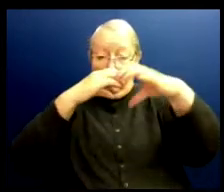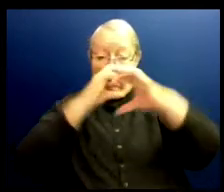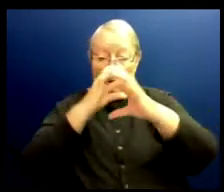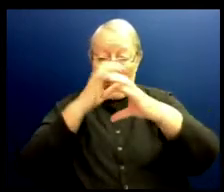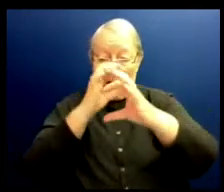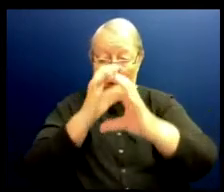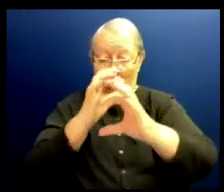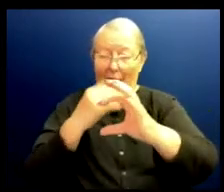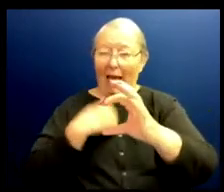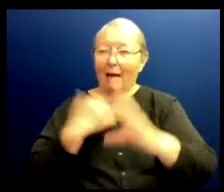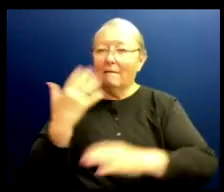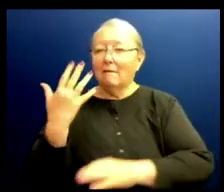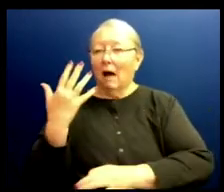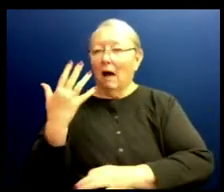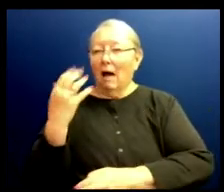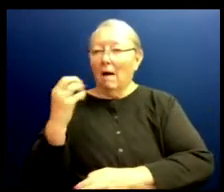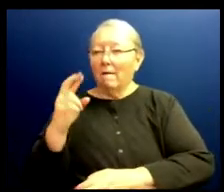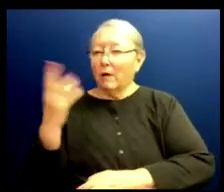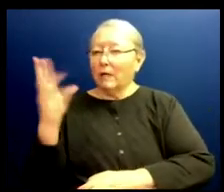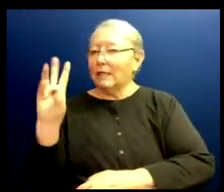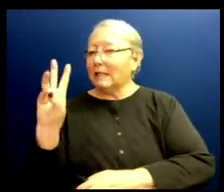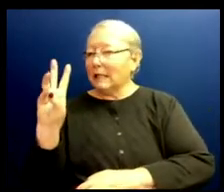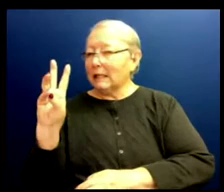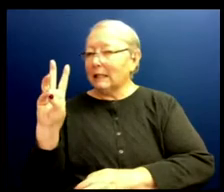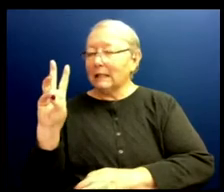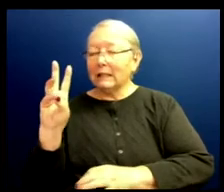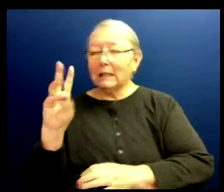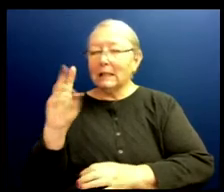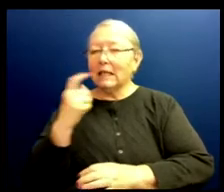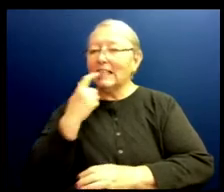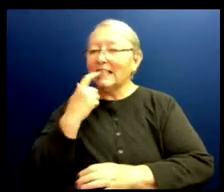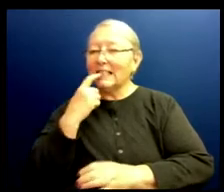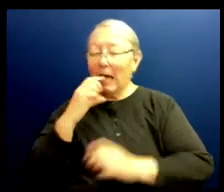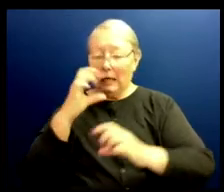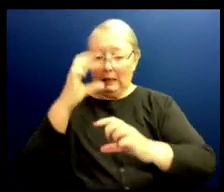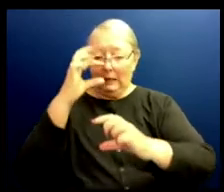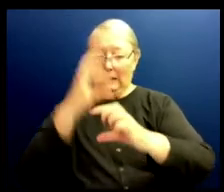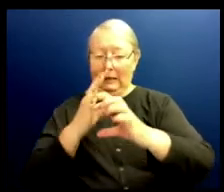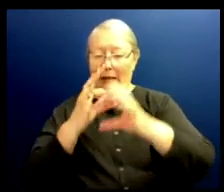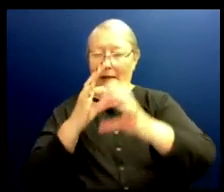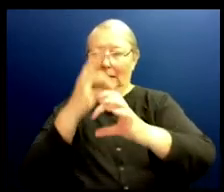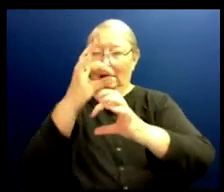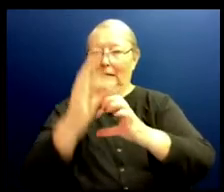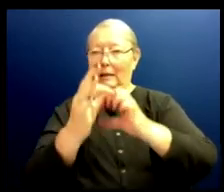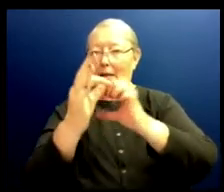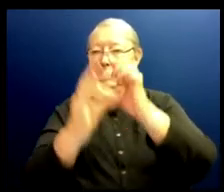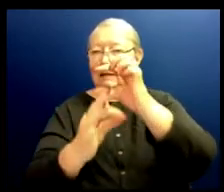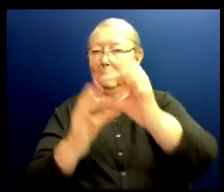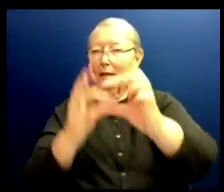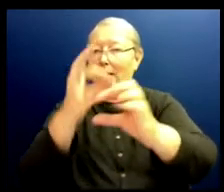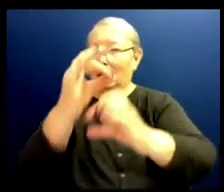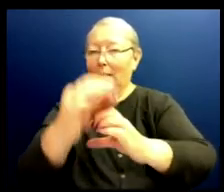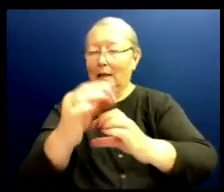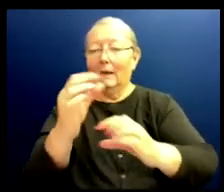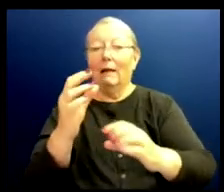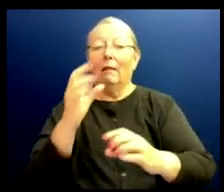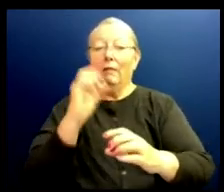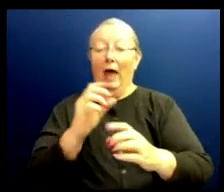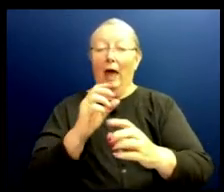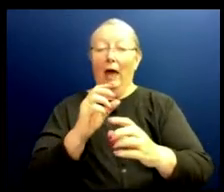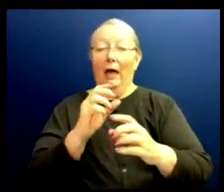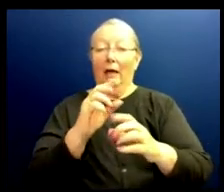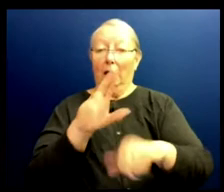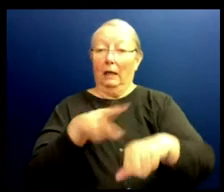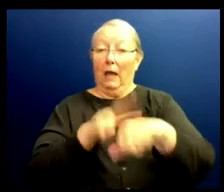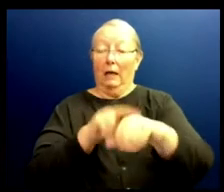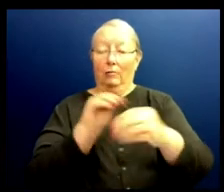glass, individual lenses, that are there to bring light to a focus and do so in a way that corrects for all of these natural